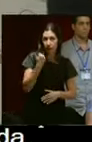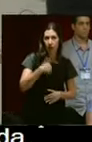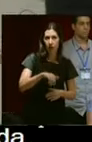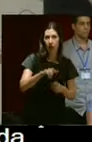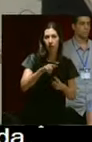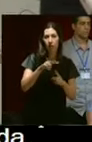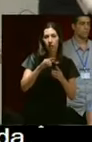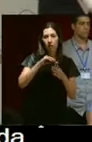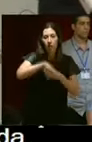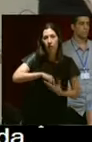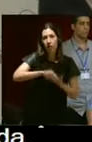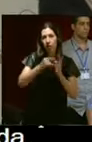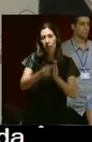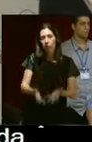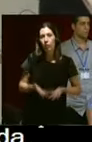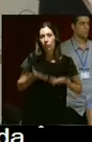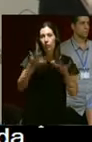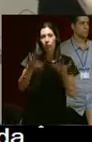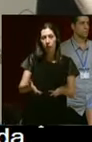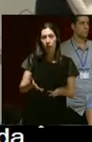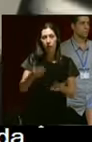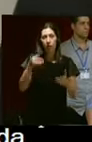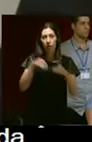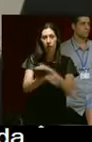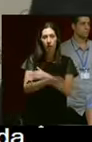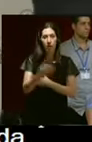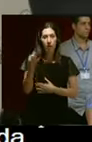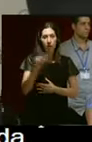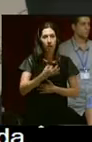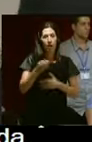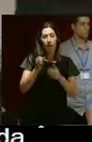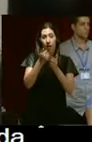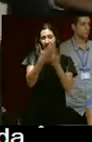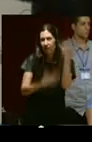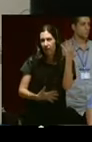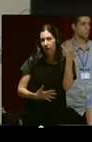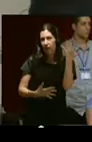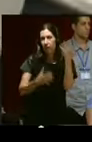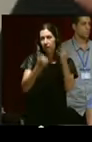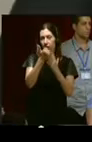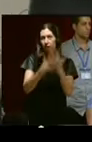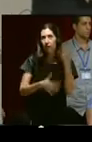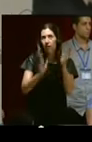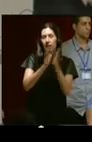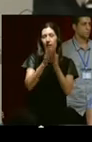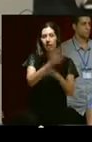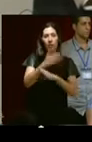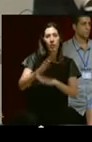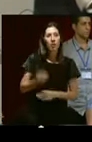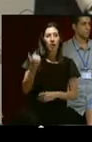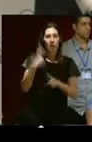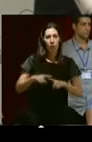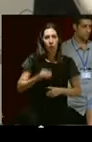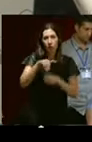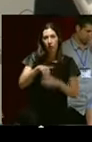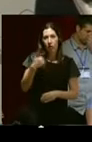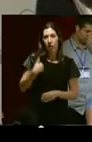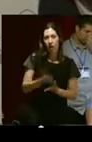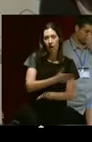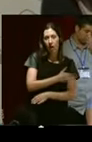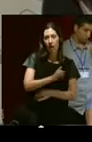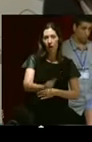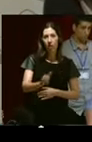this application, the very system will offer you access to a library, which is like a gallery